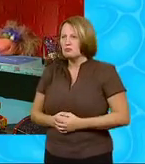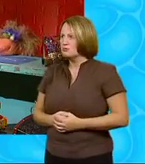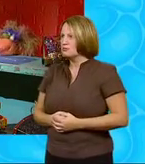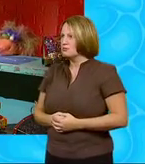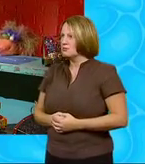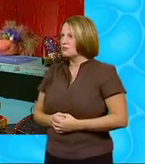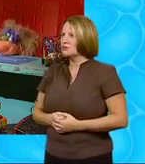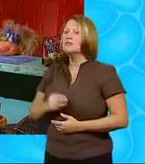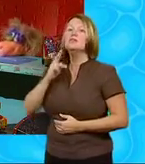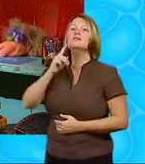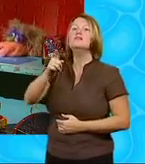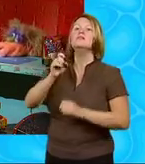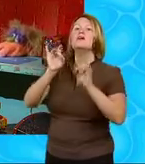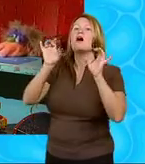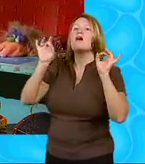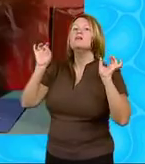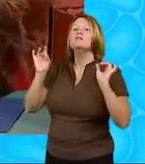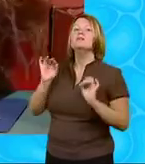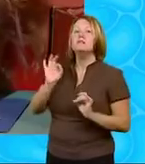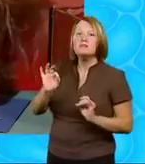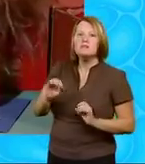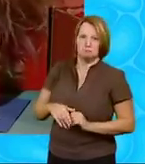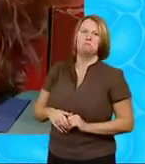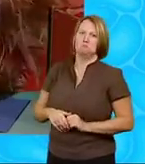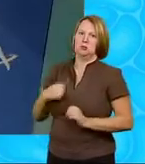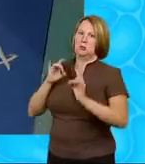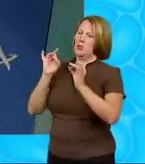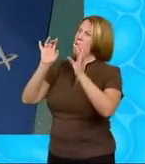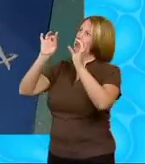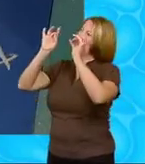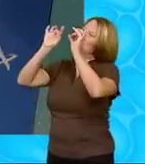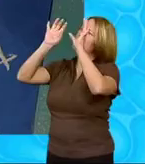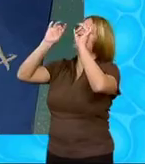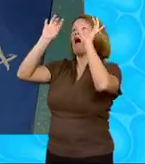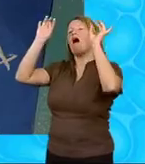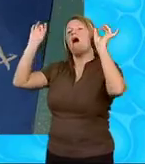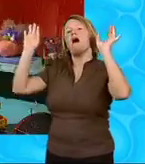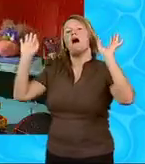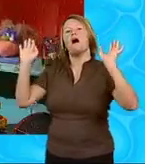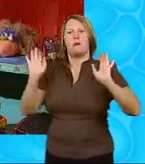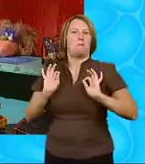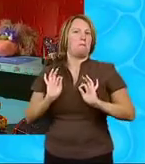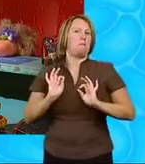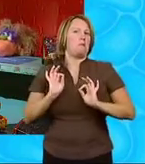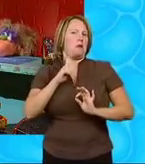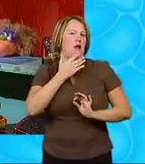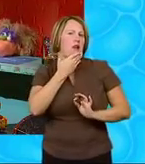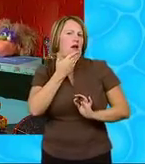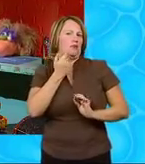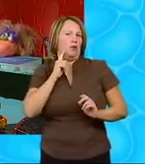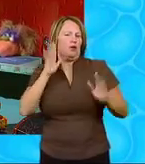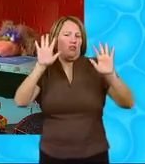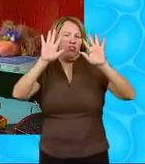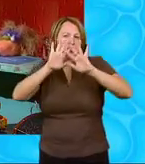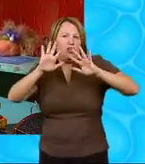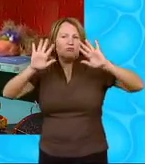doing stars, aren't you, Dib Dab? Yeah, I'm doing stars. Twinkly stars. Now, see, they're brilliant, because they'll look really good when they're all smudged, because